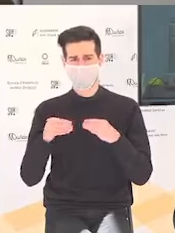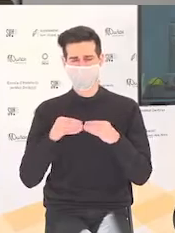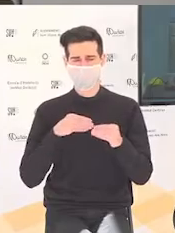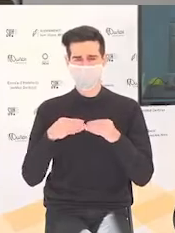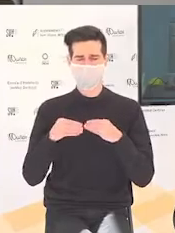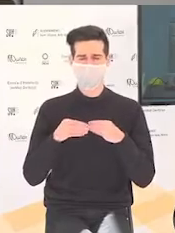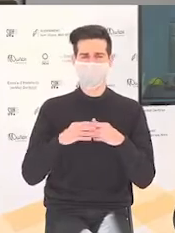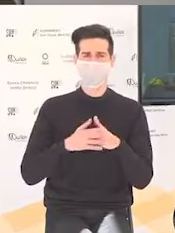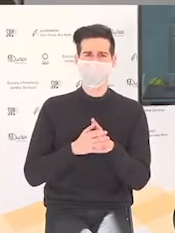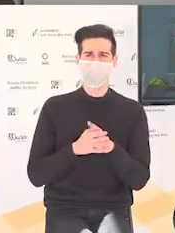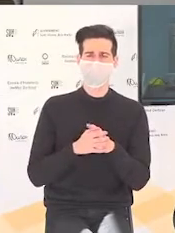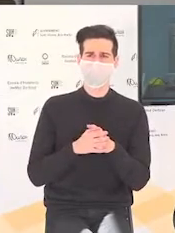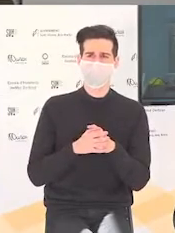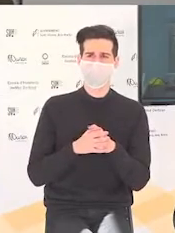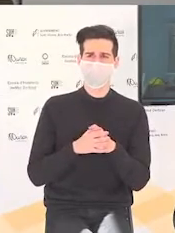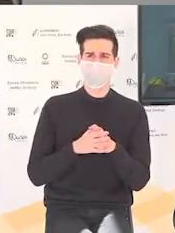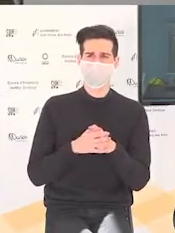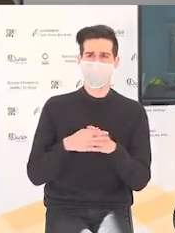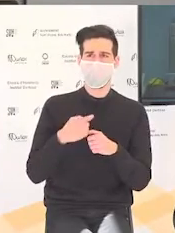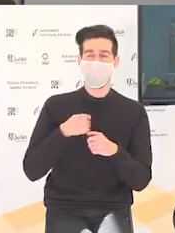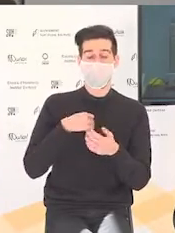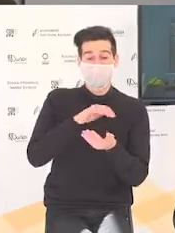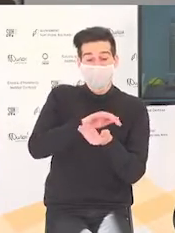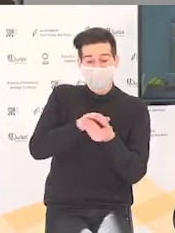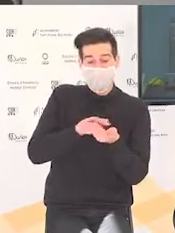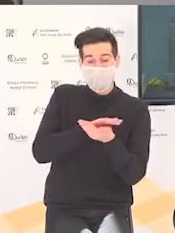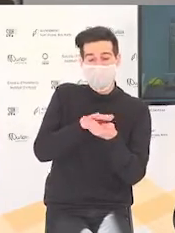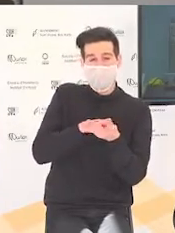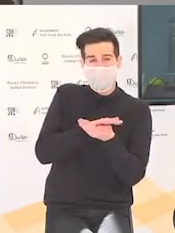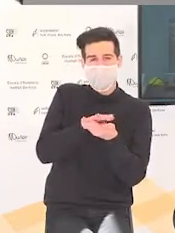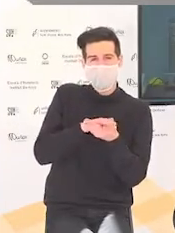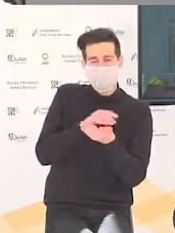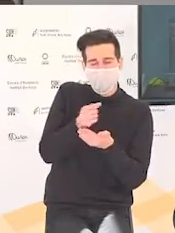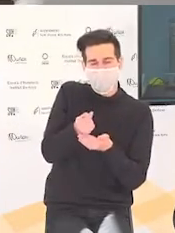balls. Voy a hacer pequeñas bolitas.